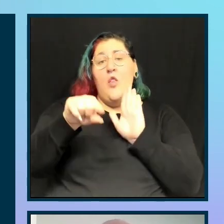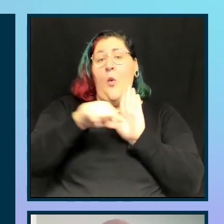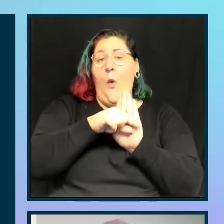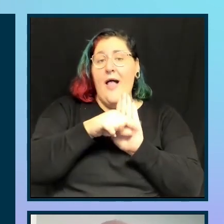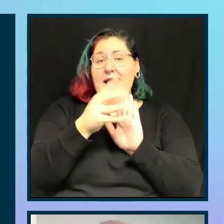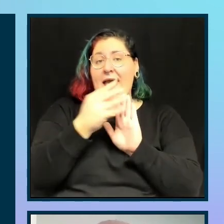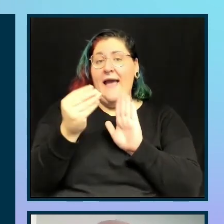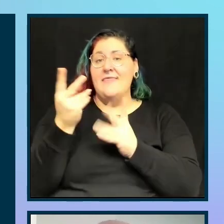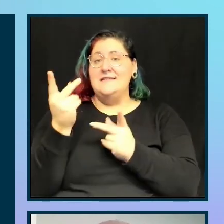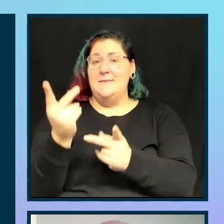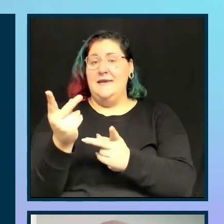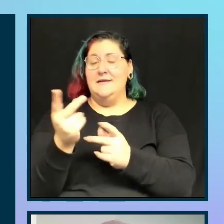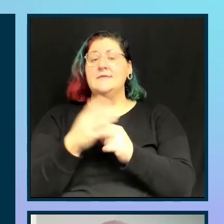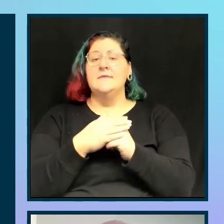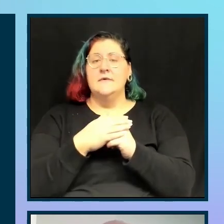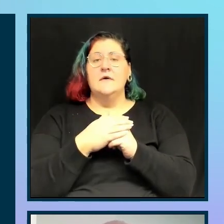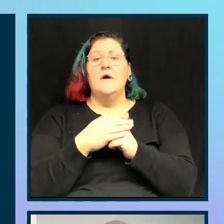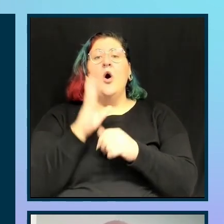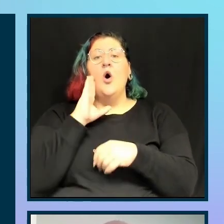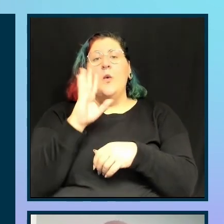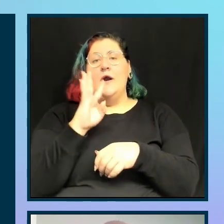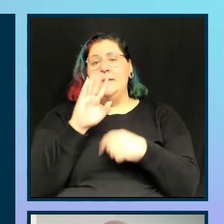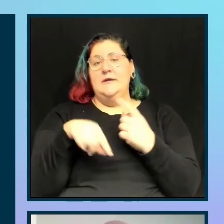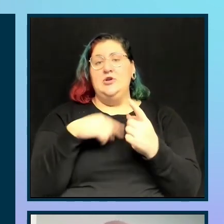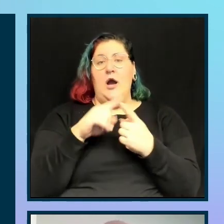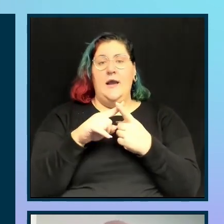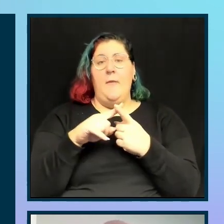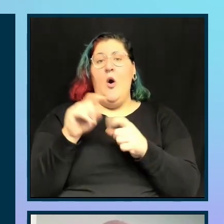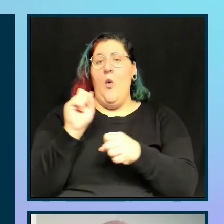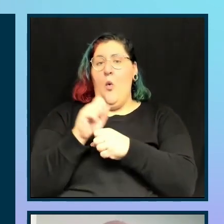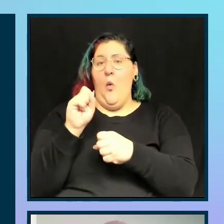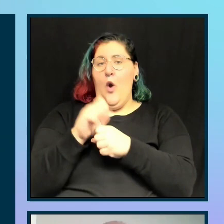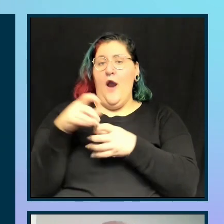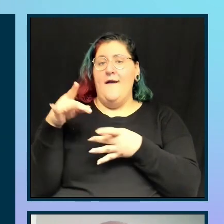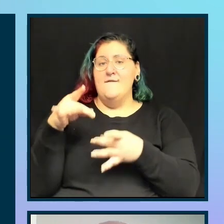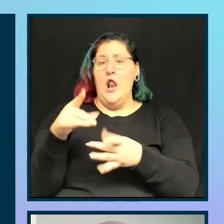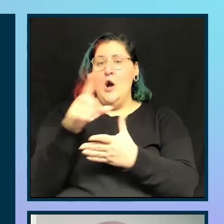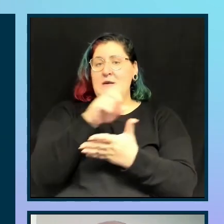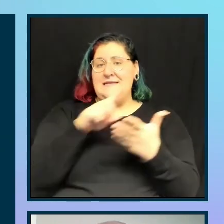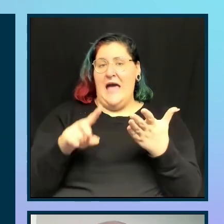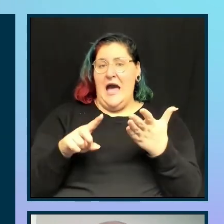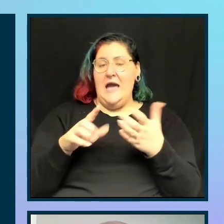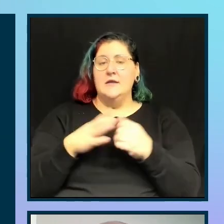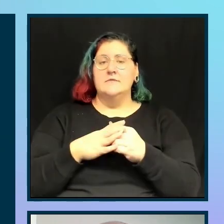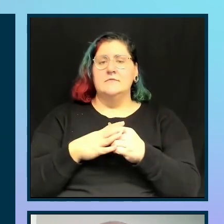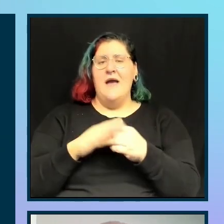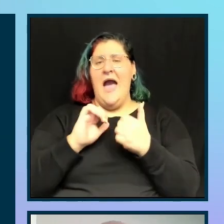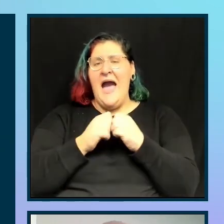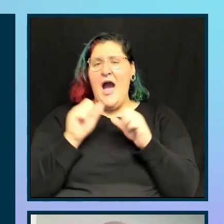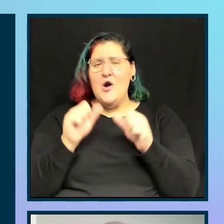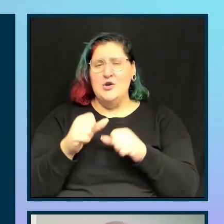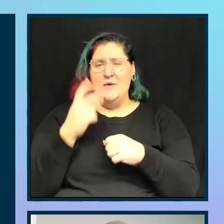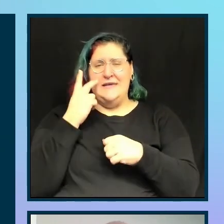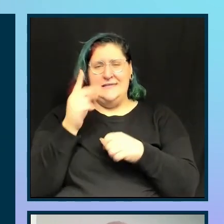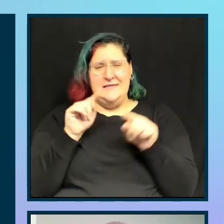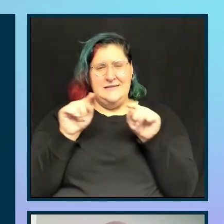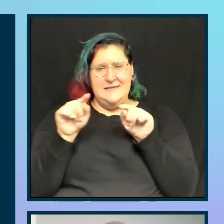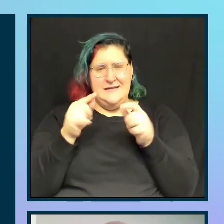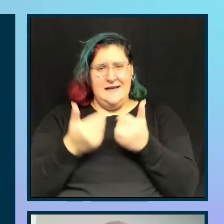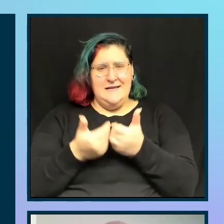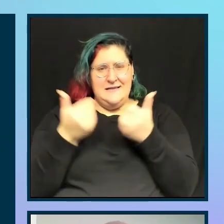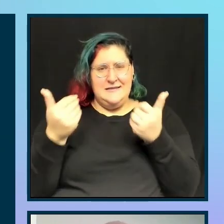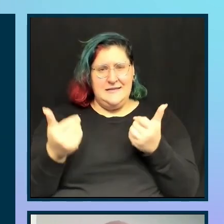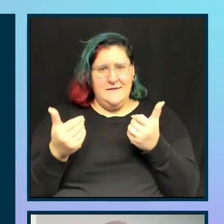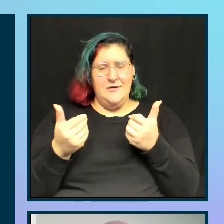delivered. I'm going to be touching on points associated with workflow design. I'm going to distinguish between born digital